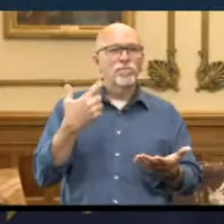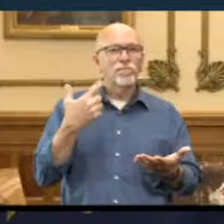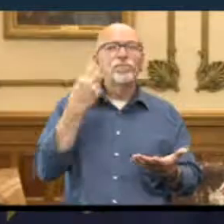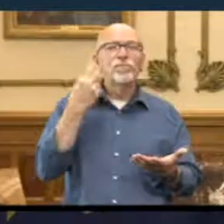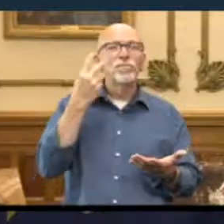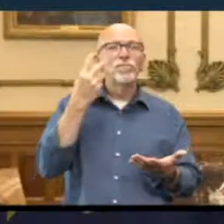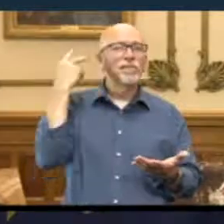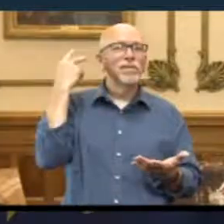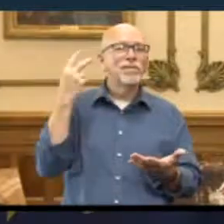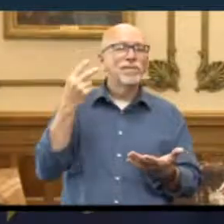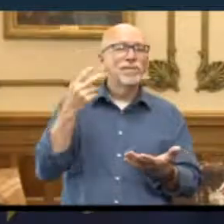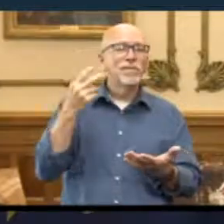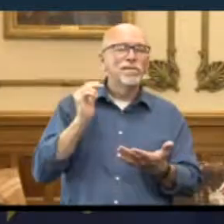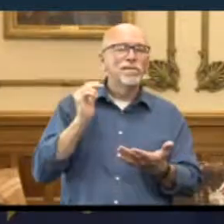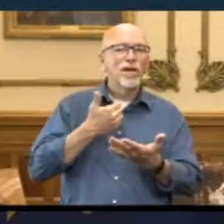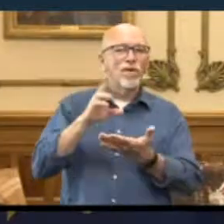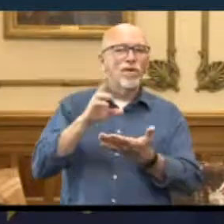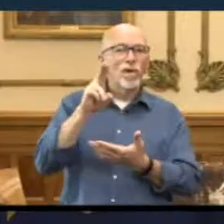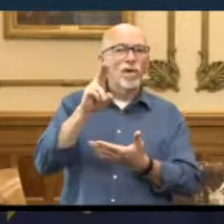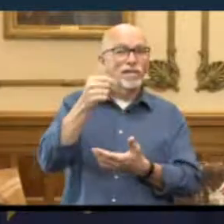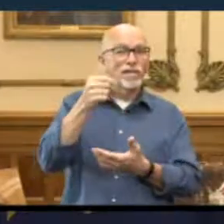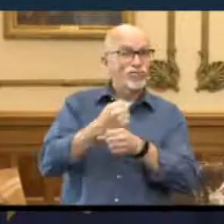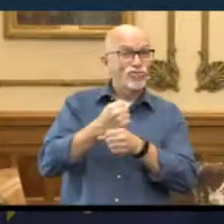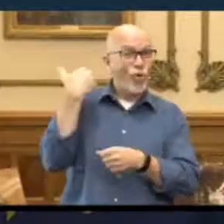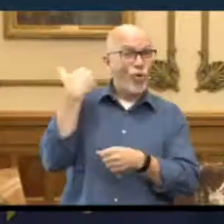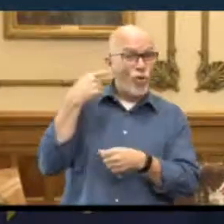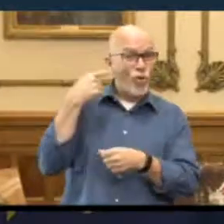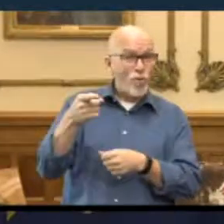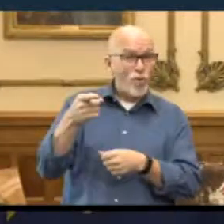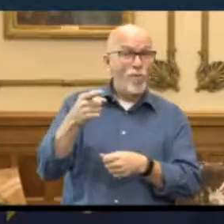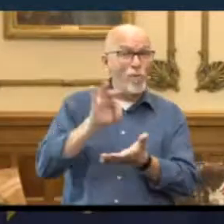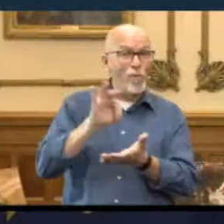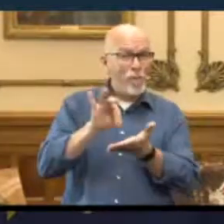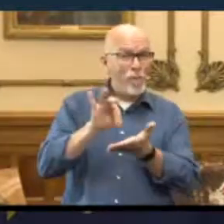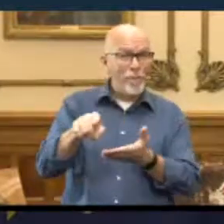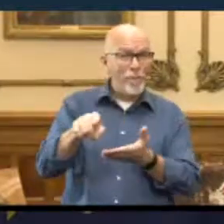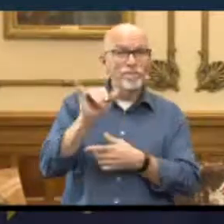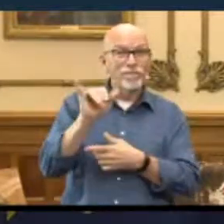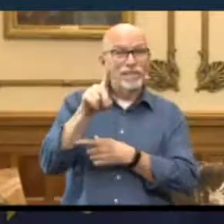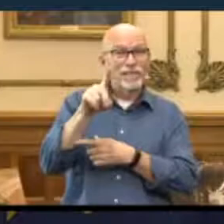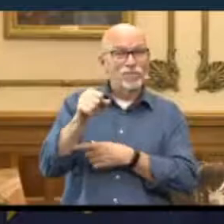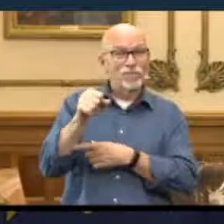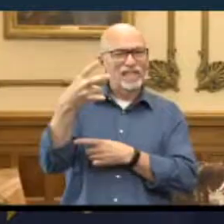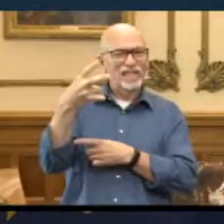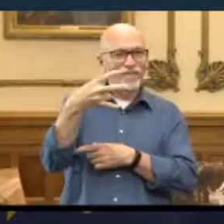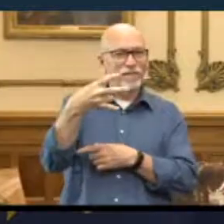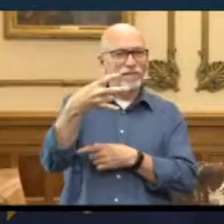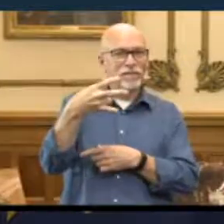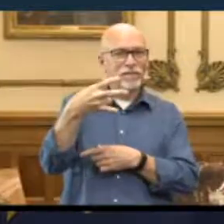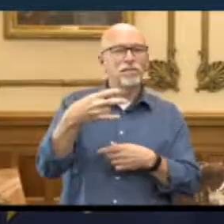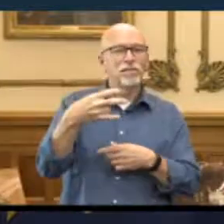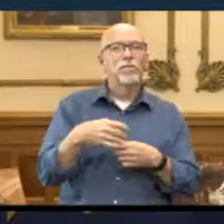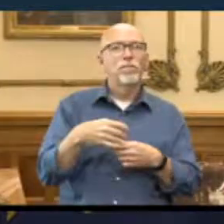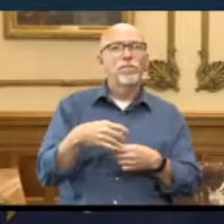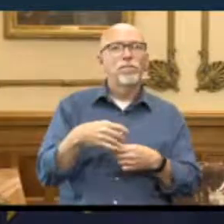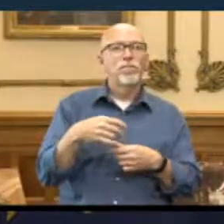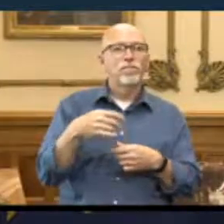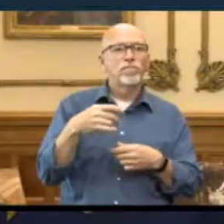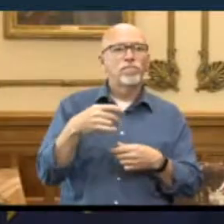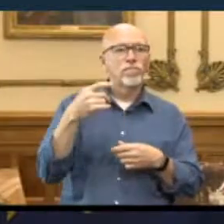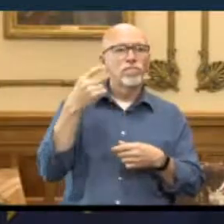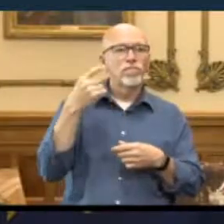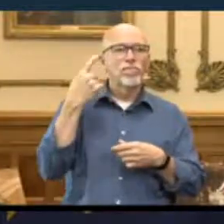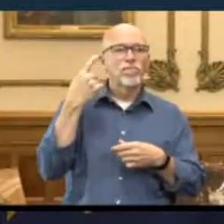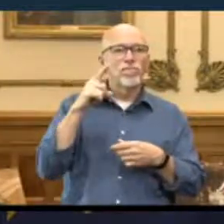at the records 10 years ago when we did this. Indiana ranked 7th. And in the